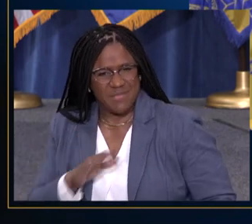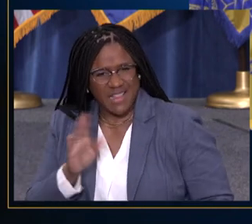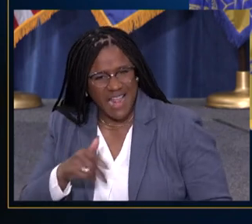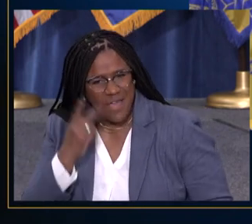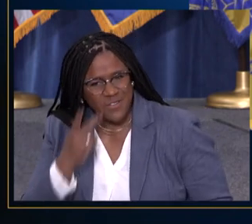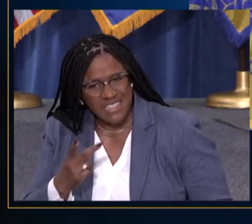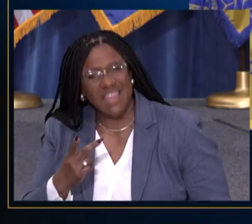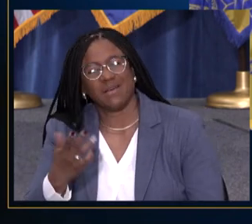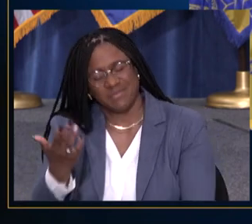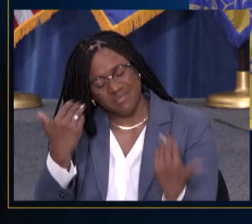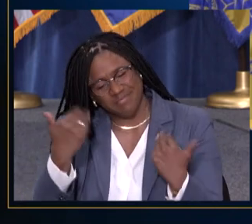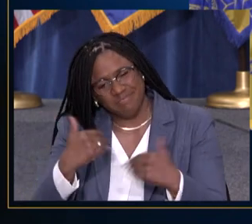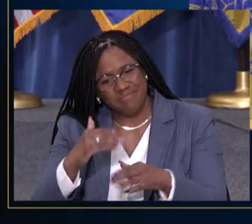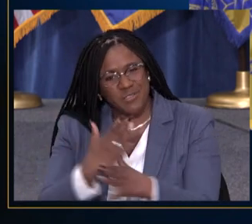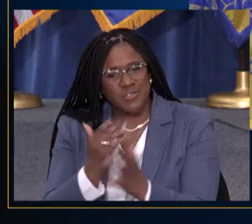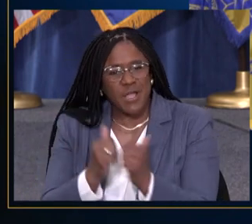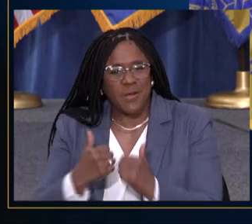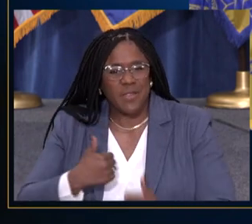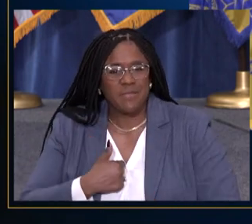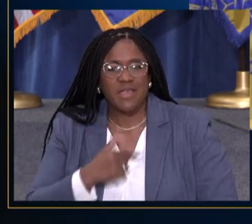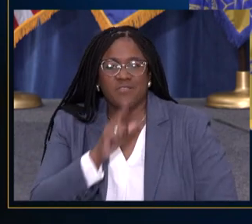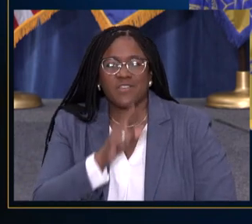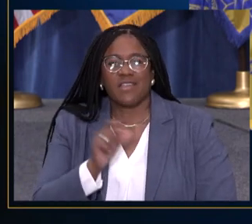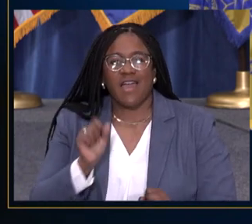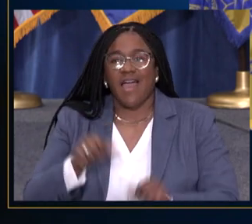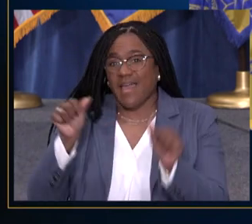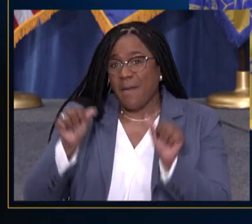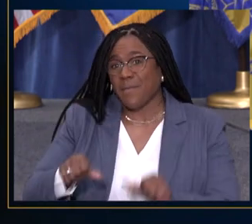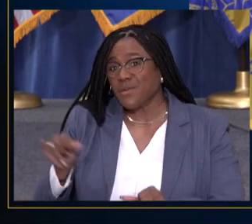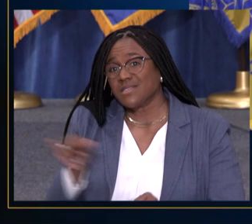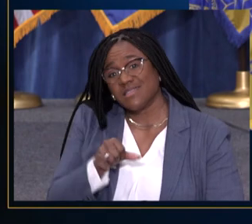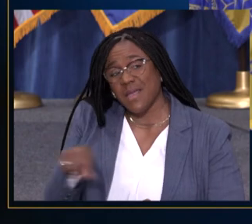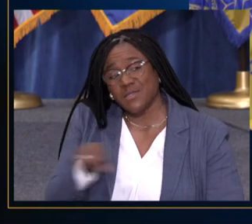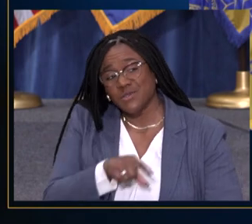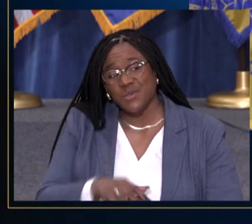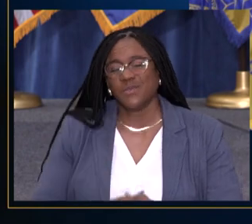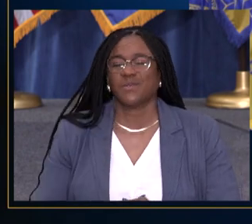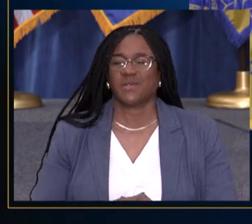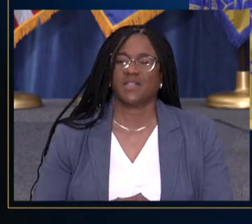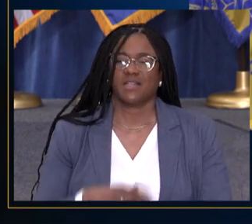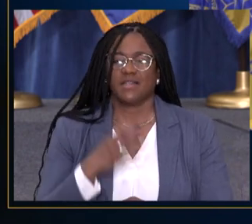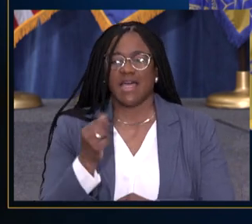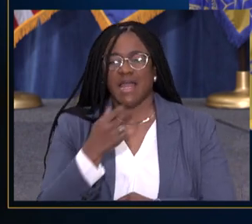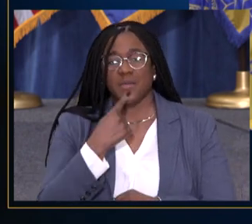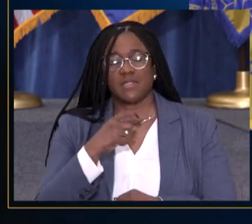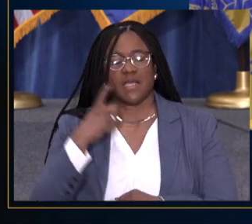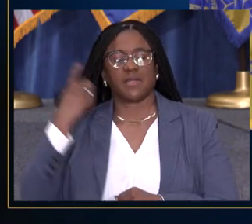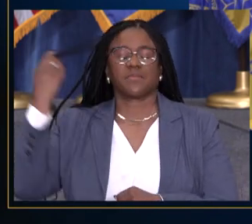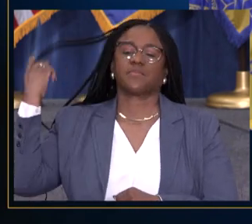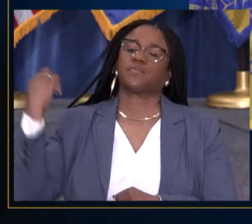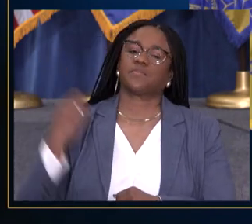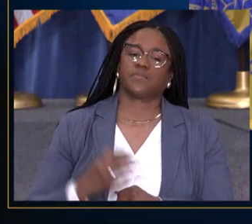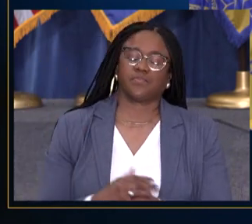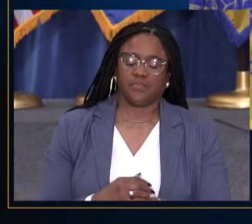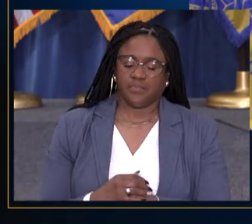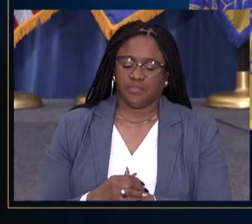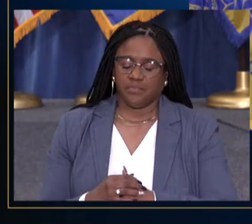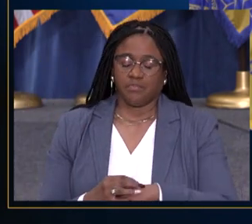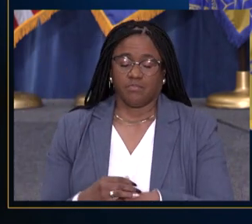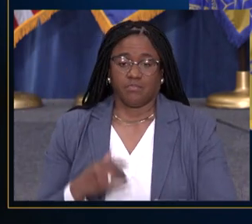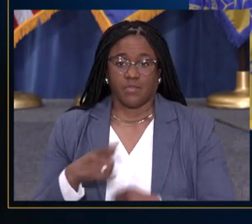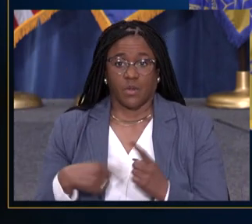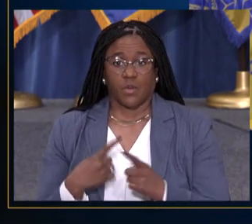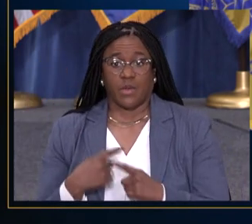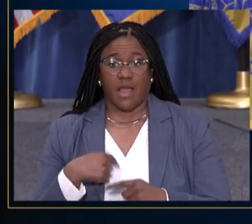some of those photographs. So I can boast as you all do. And I will say this. When I